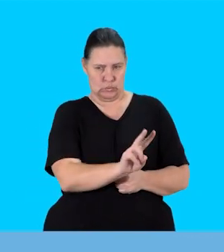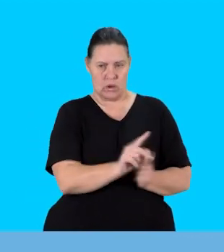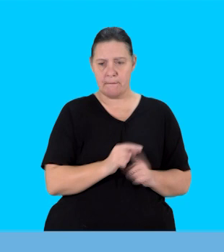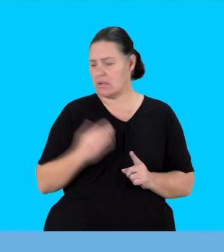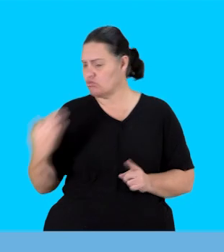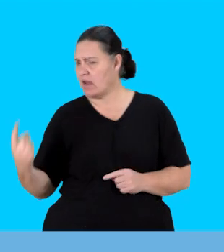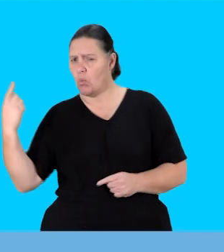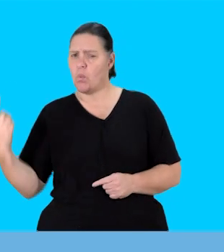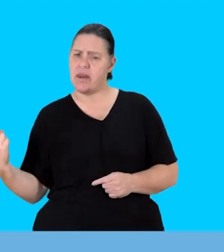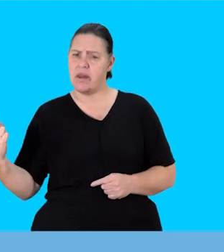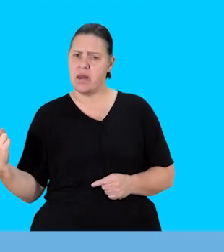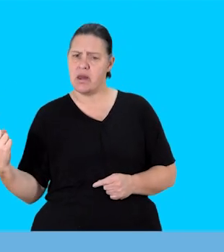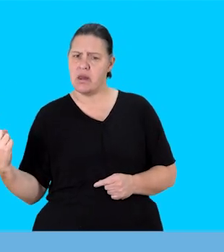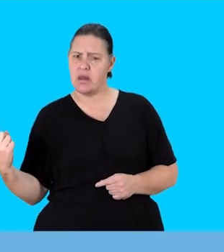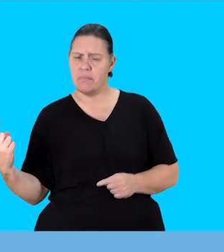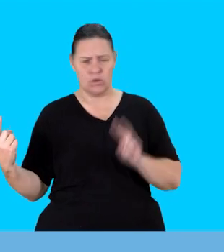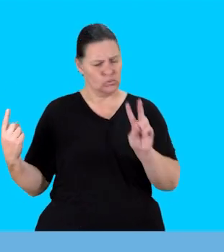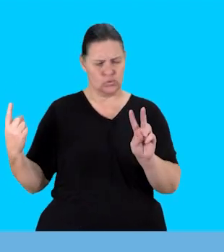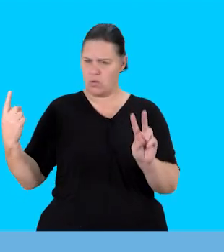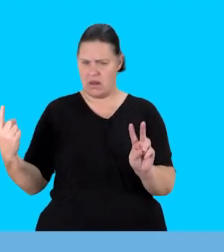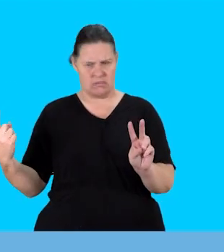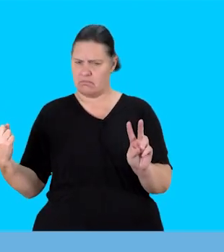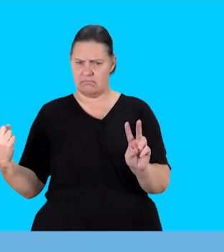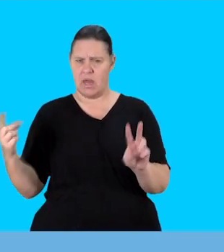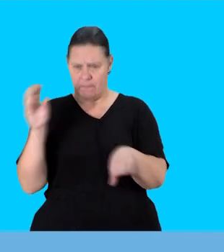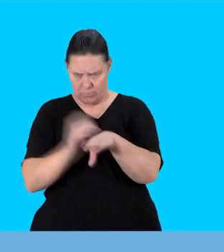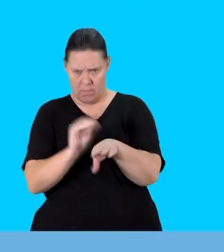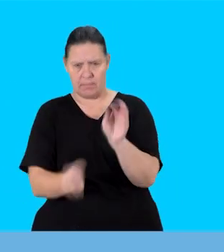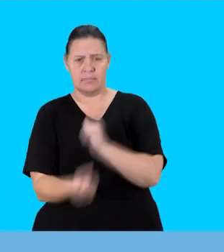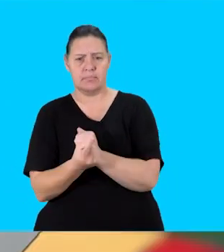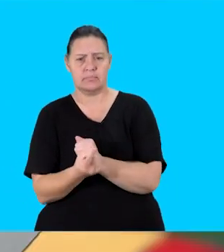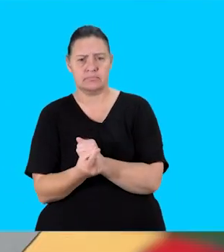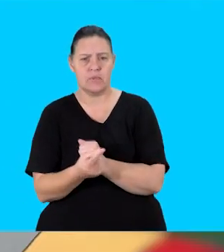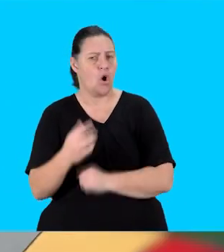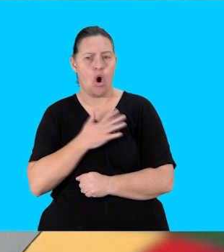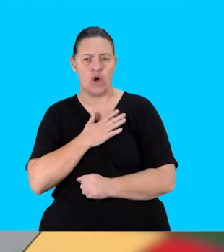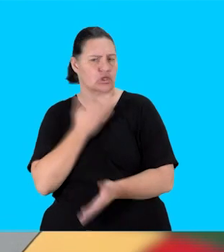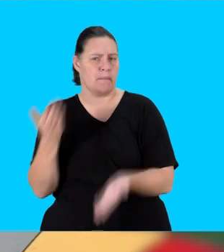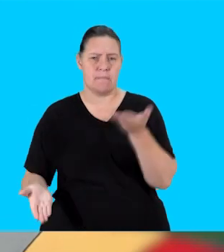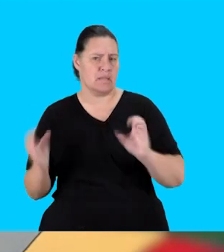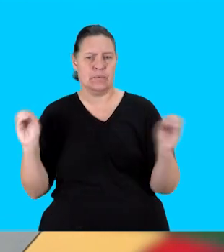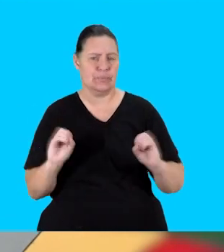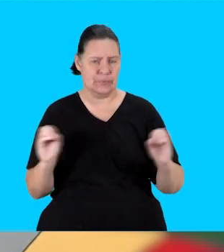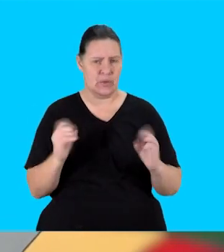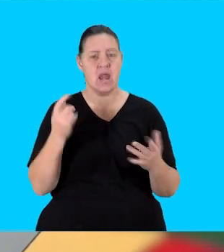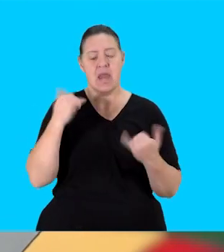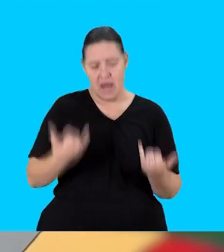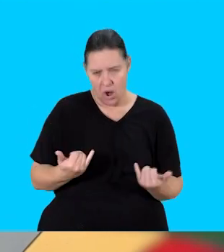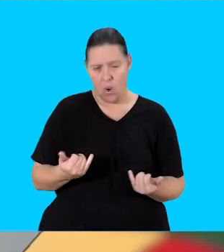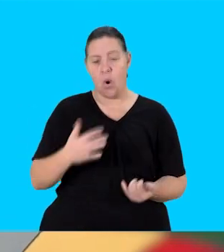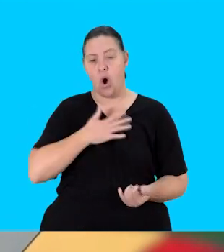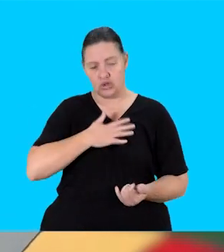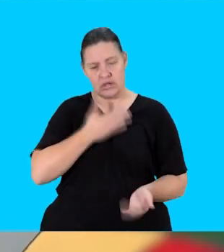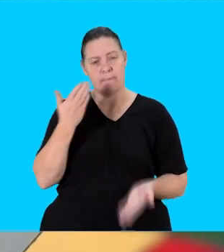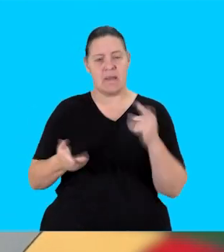them, but on the right-hand side, it's only just the 1. Now that's where the problem is. The oxygen is not balanced. So we need to balance